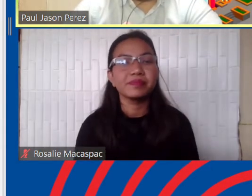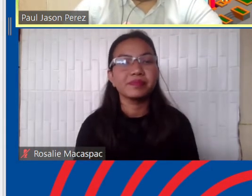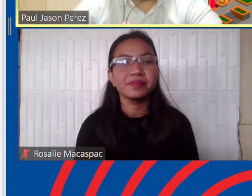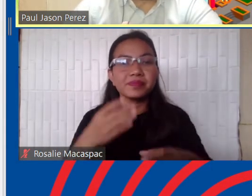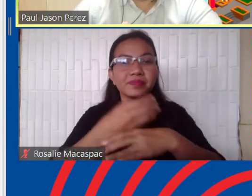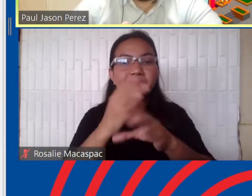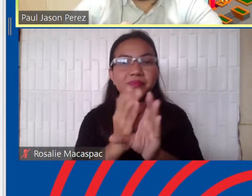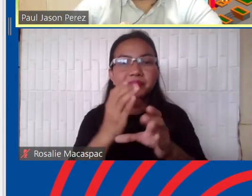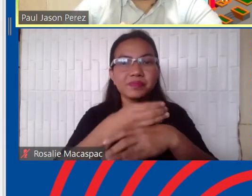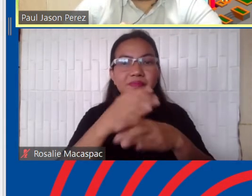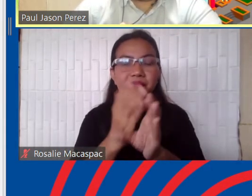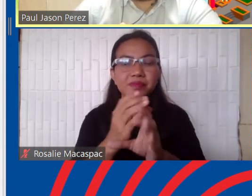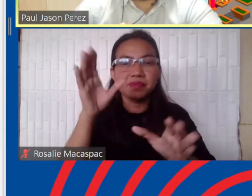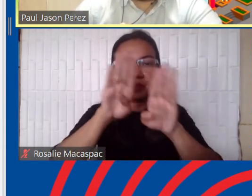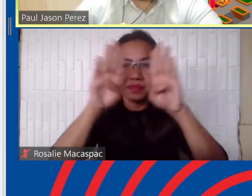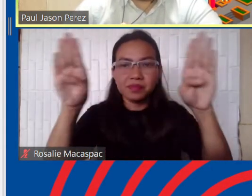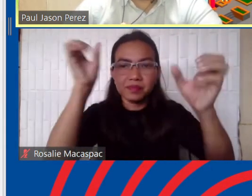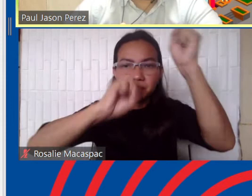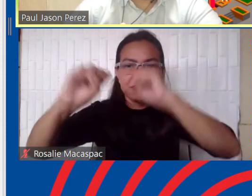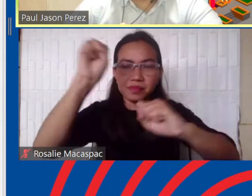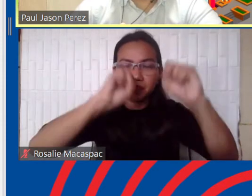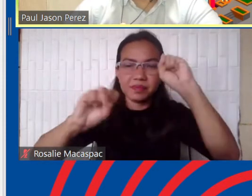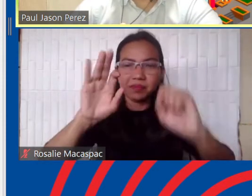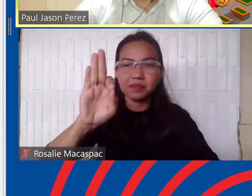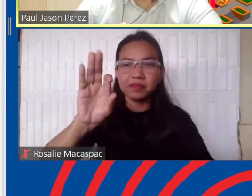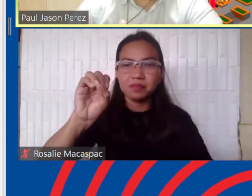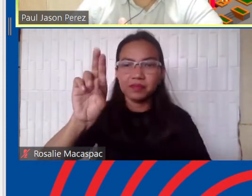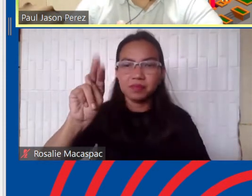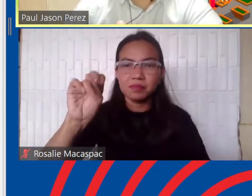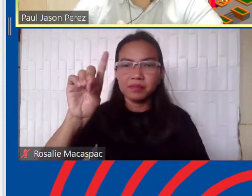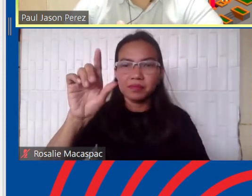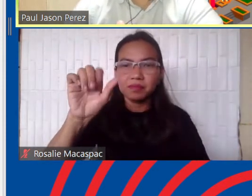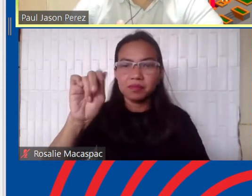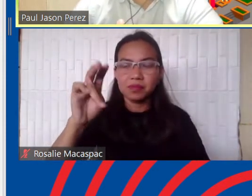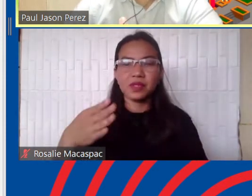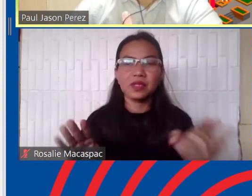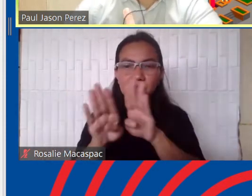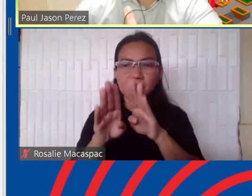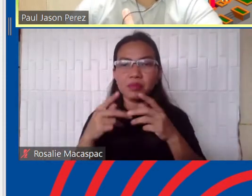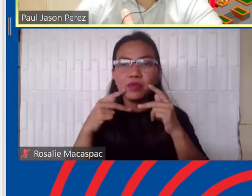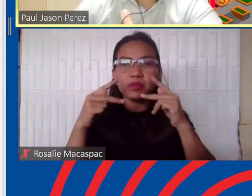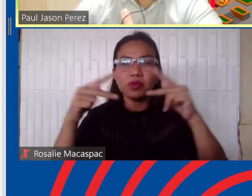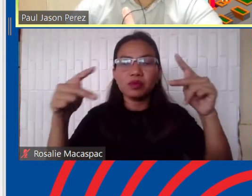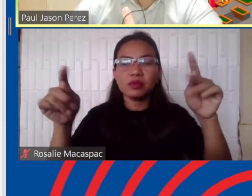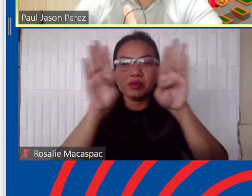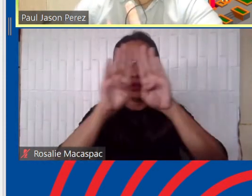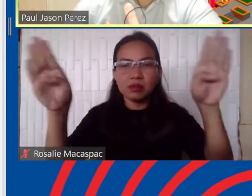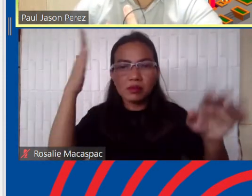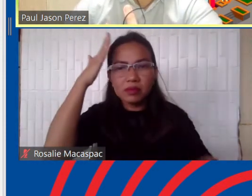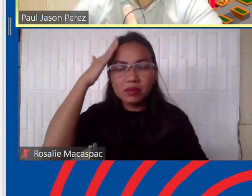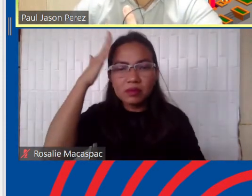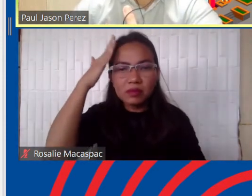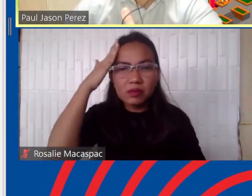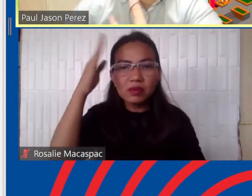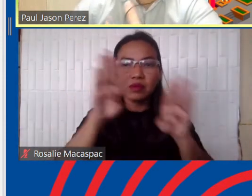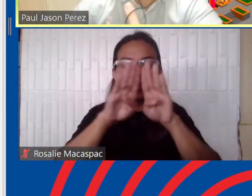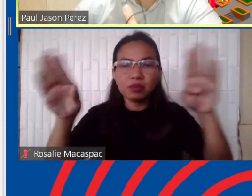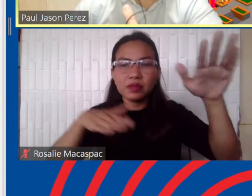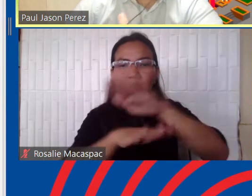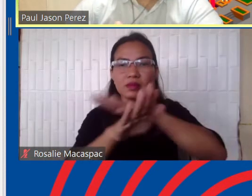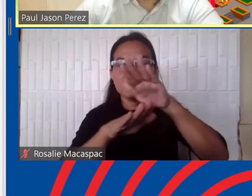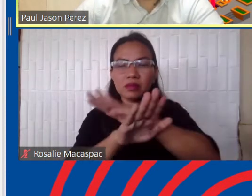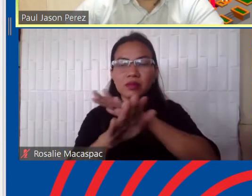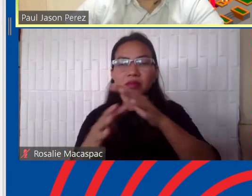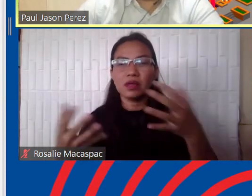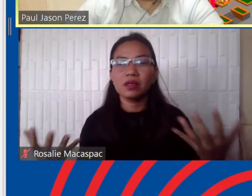by the Open Science Foundation, and they promote open knowledge. So they're all for open access and collaborative